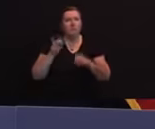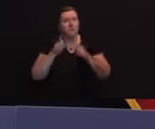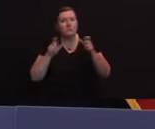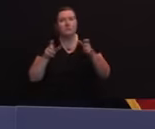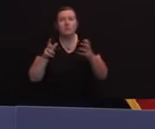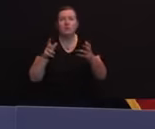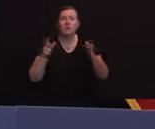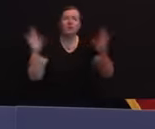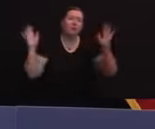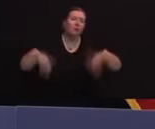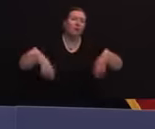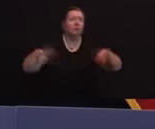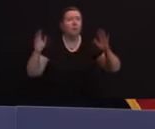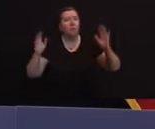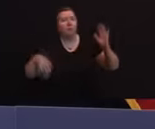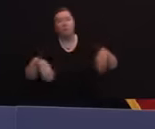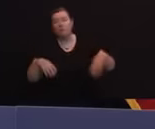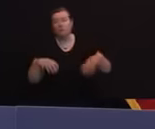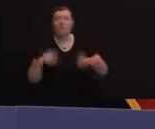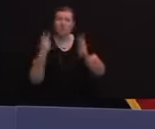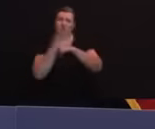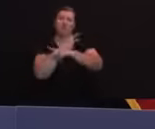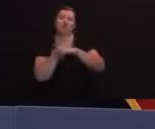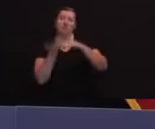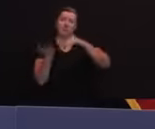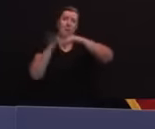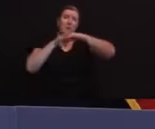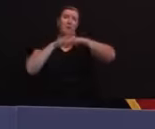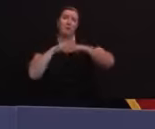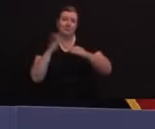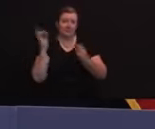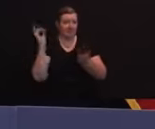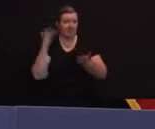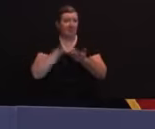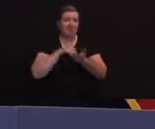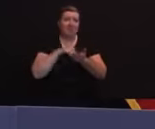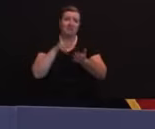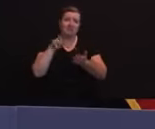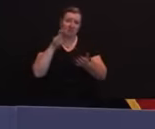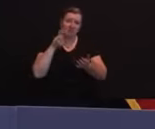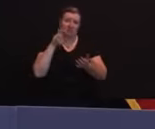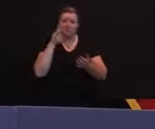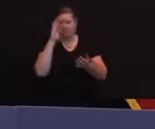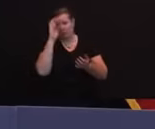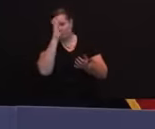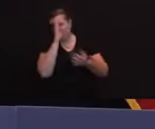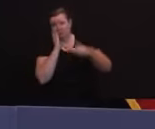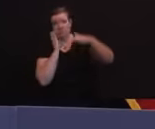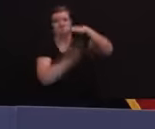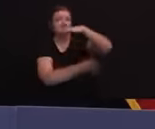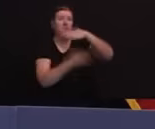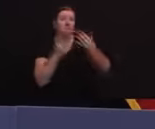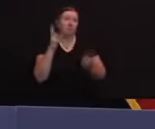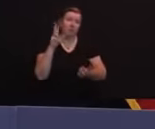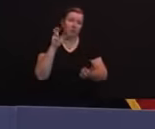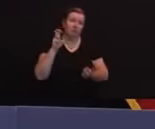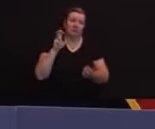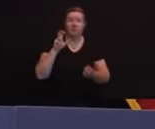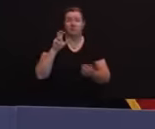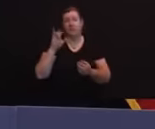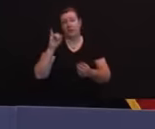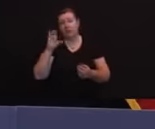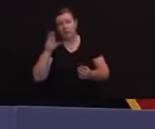we would exceed 8,300 hospitalizations, 2,300 critical care. We would be worse than